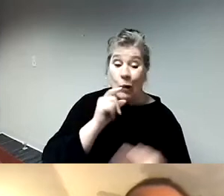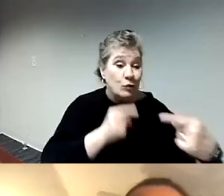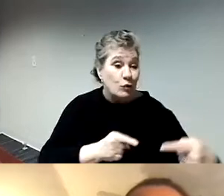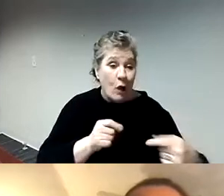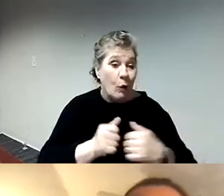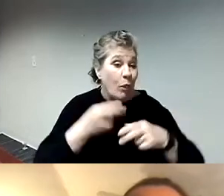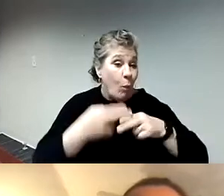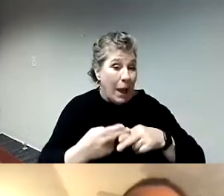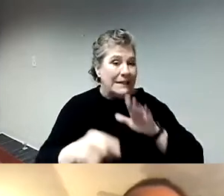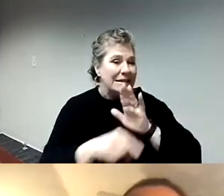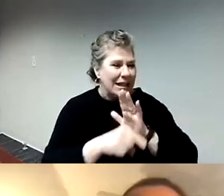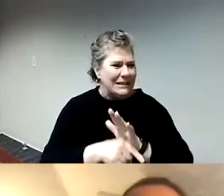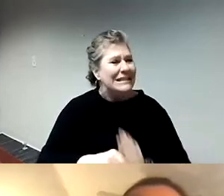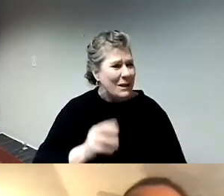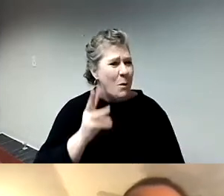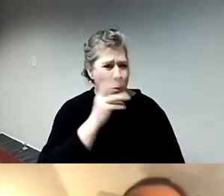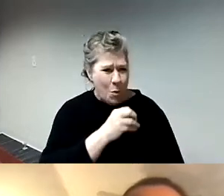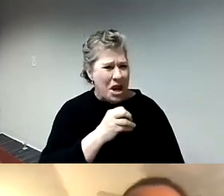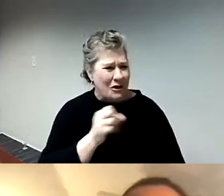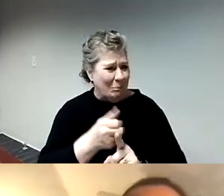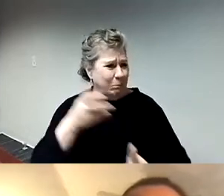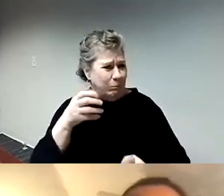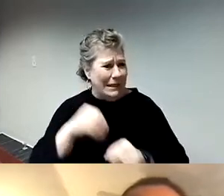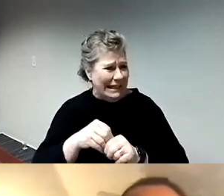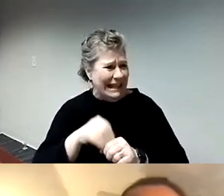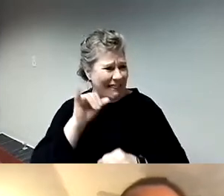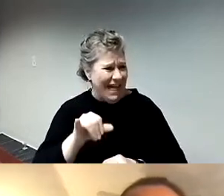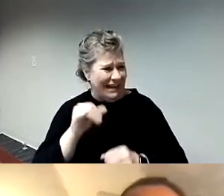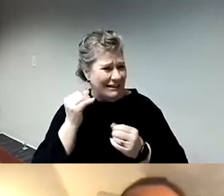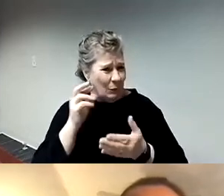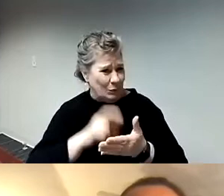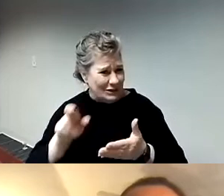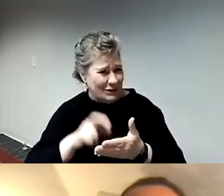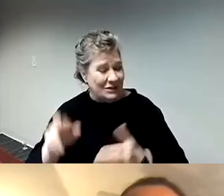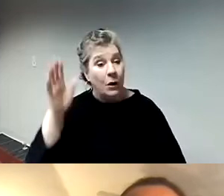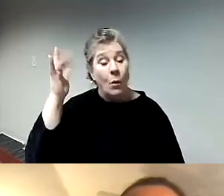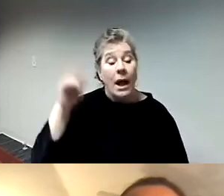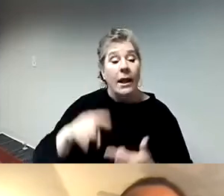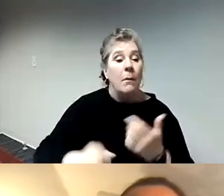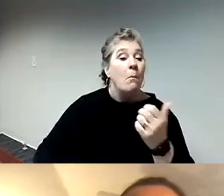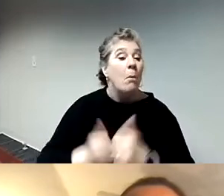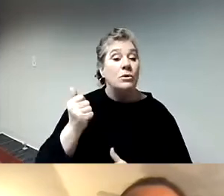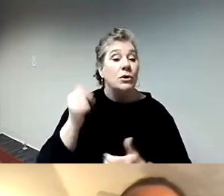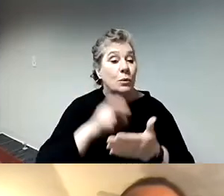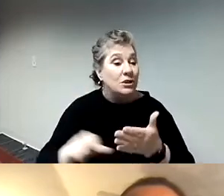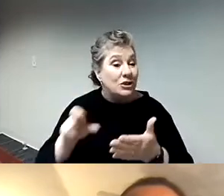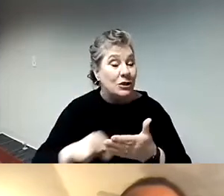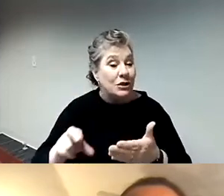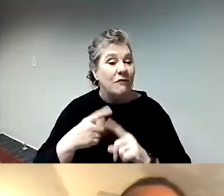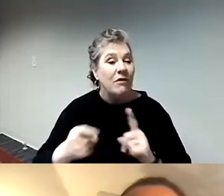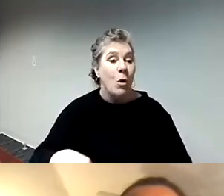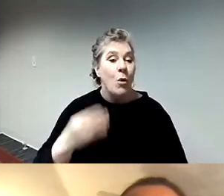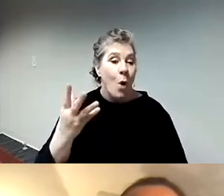weight stigma. There's a lot of weird conflations within the literature on this. A lot of it is just because a lot of the research is done by